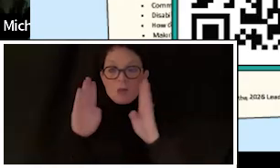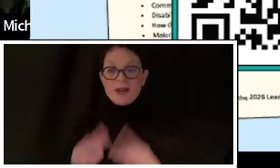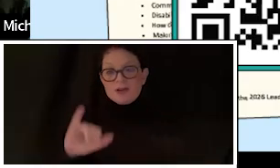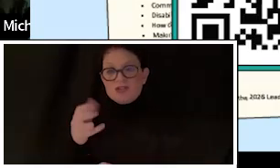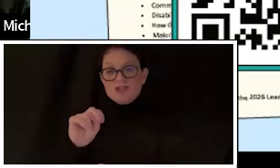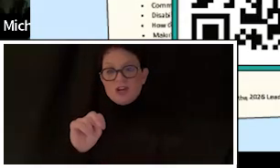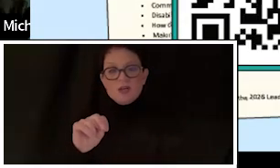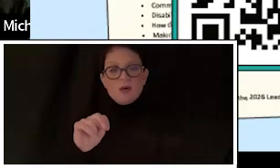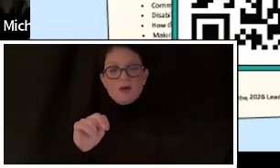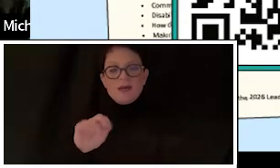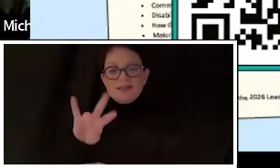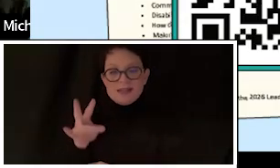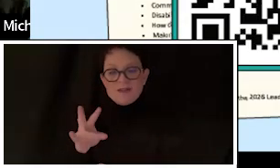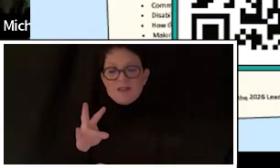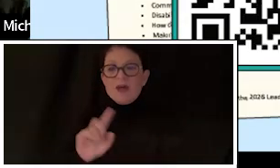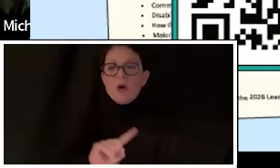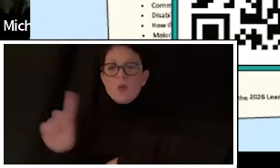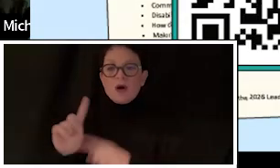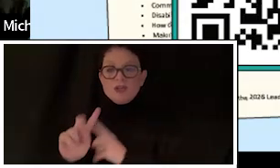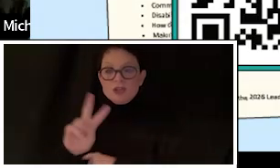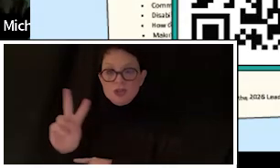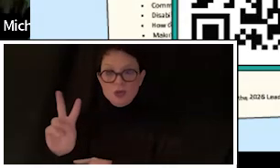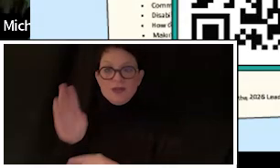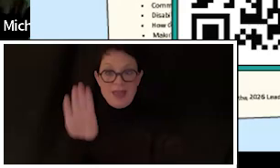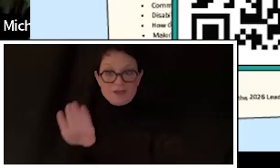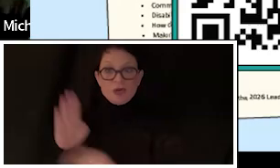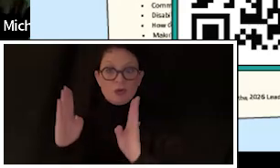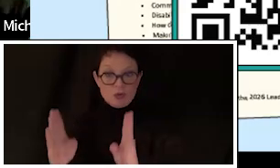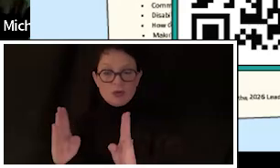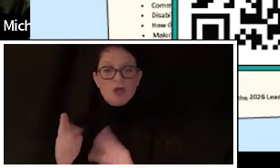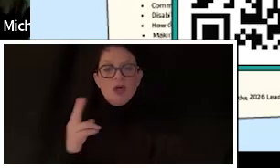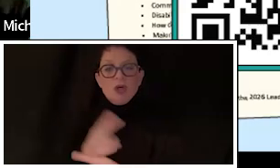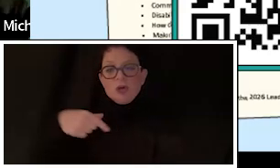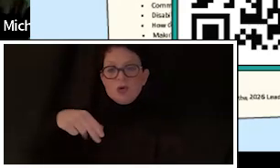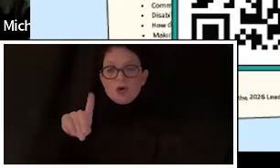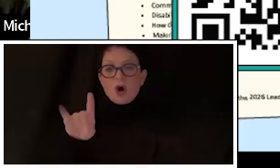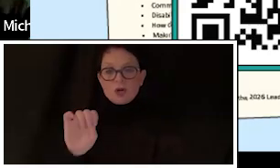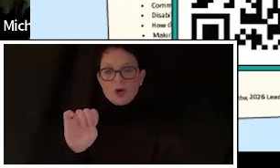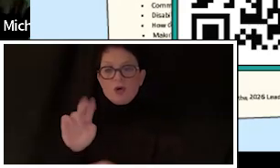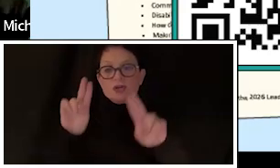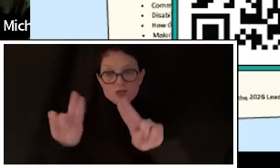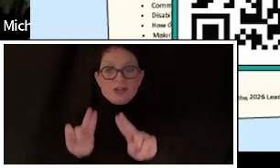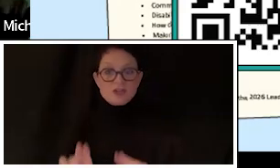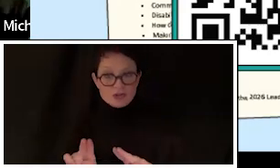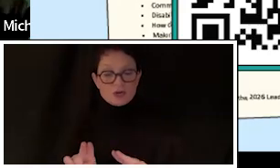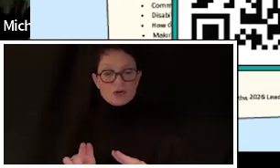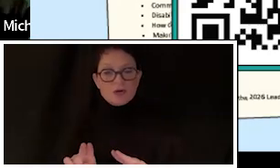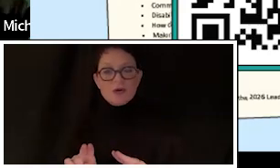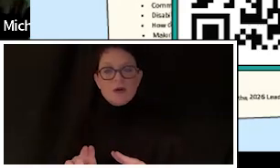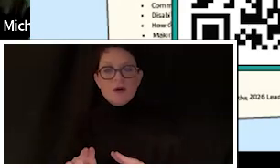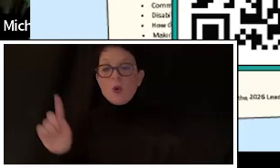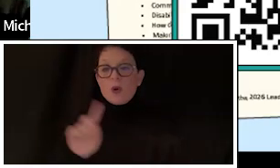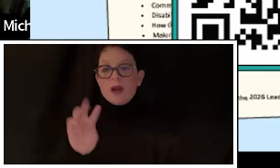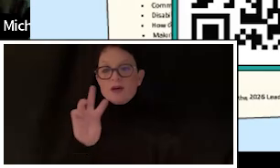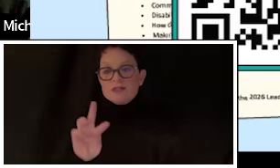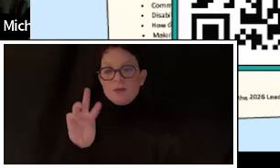7th, from 1 p.m. to 2 p.m., use the QR code to register at